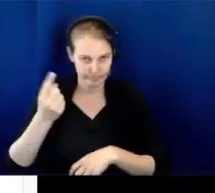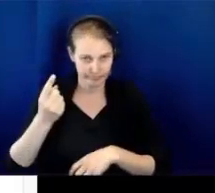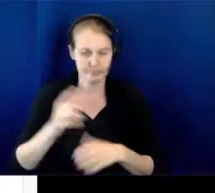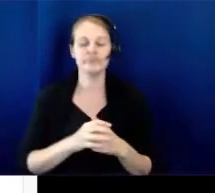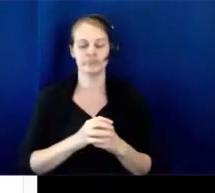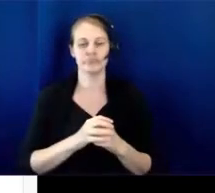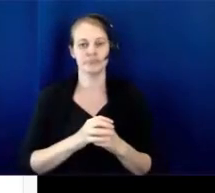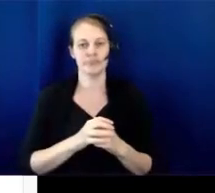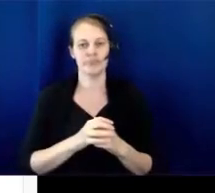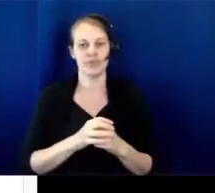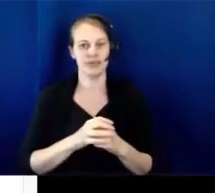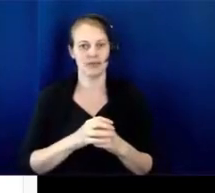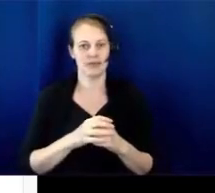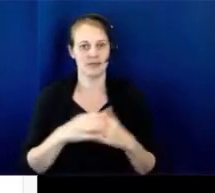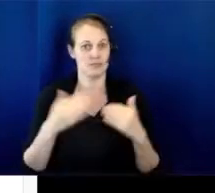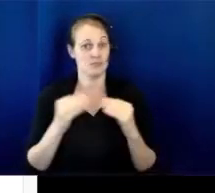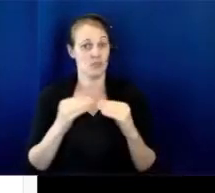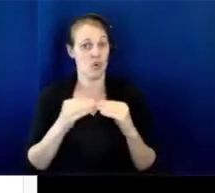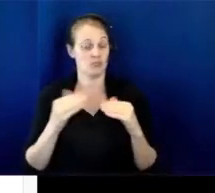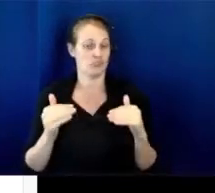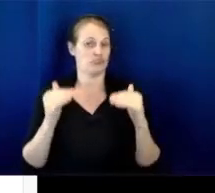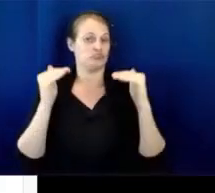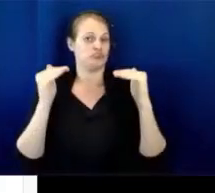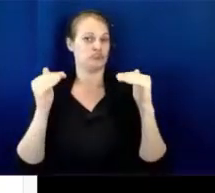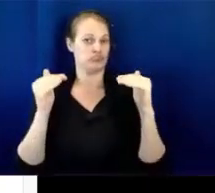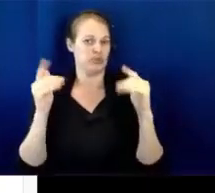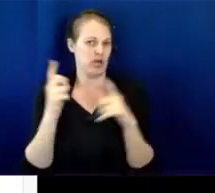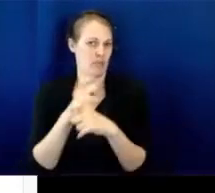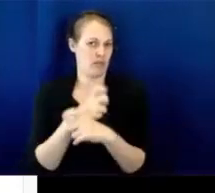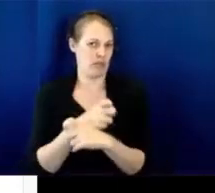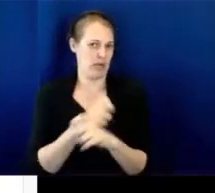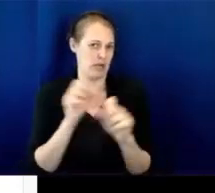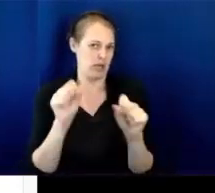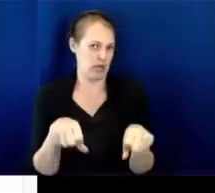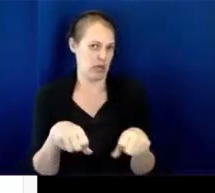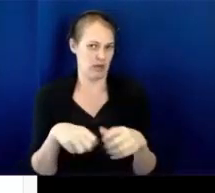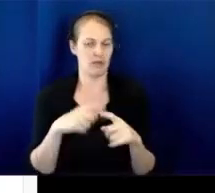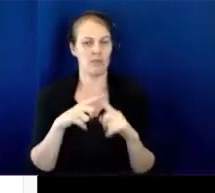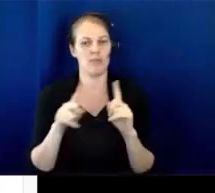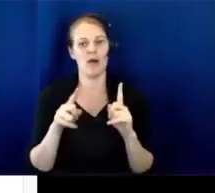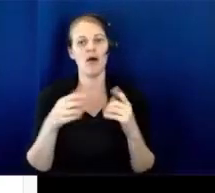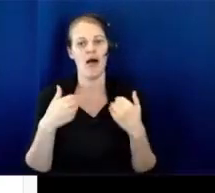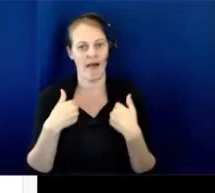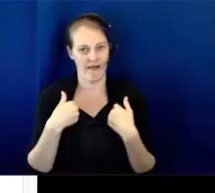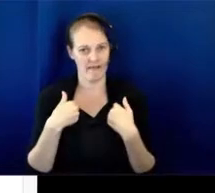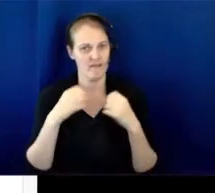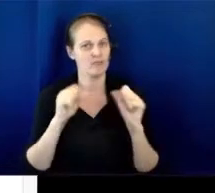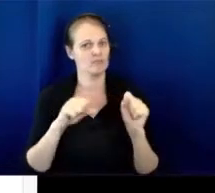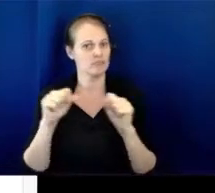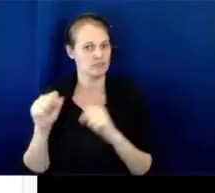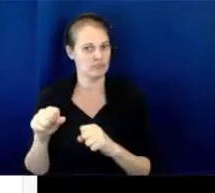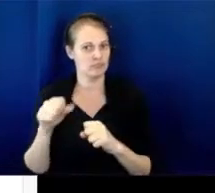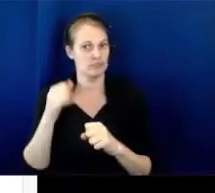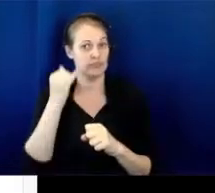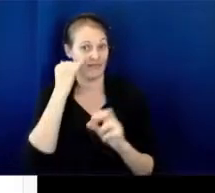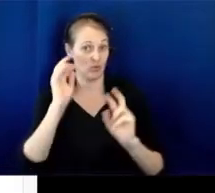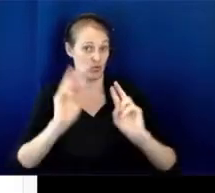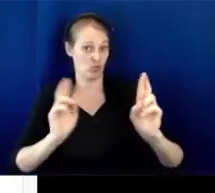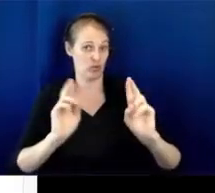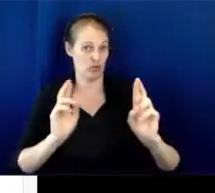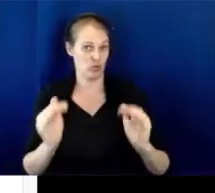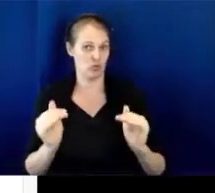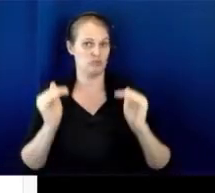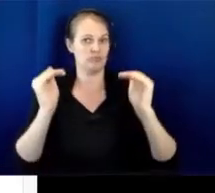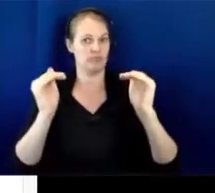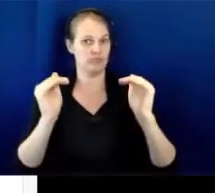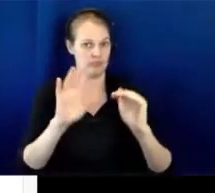get a little bit more advanced there, and it's a little bit more complicated, but it does have those capabilities for when you're ready to advance to that